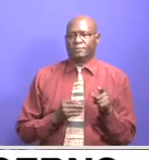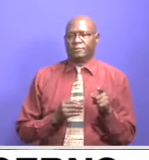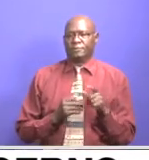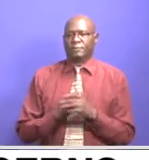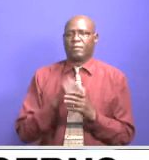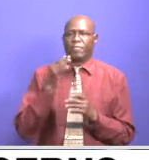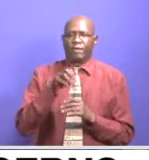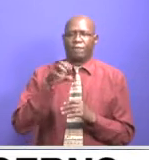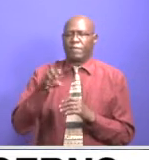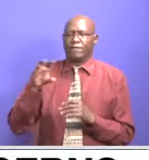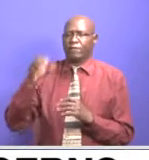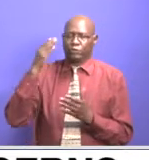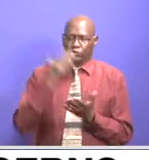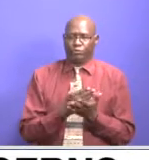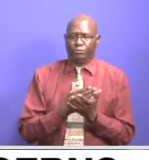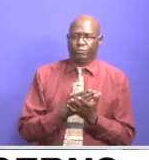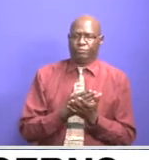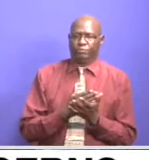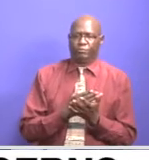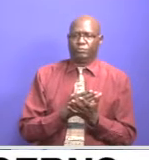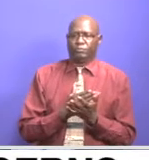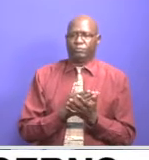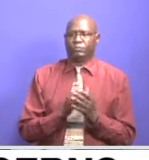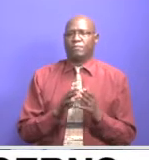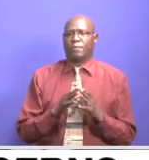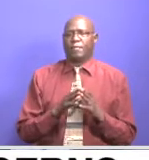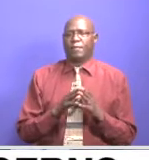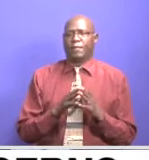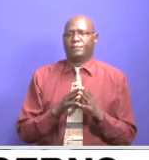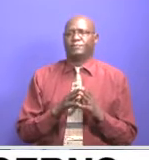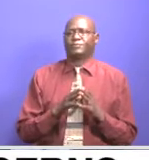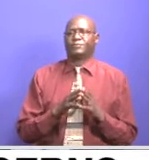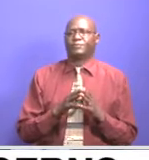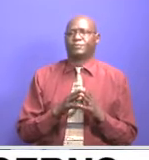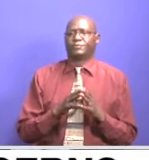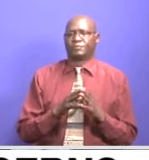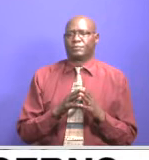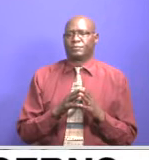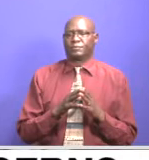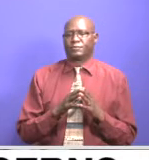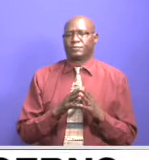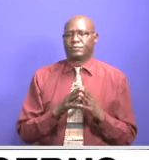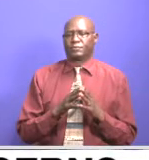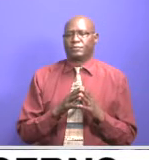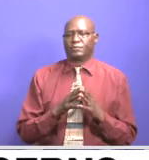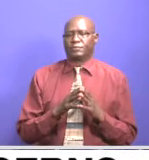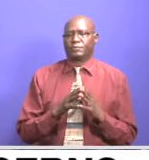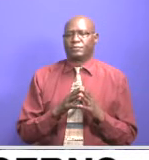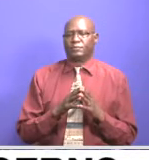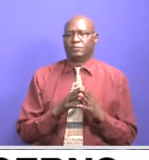theft that are going on in Sigomere. And I want you to lead this from the front.